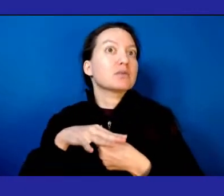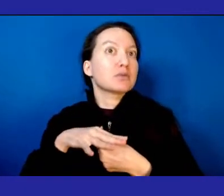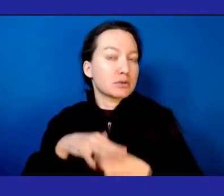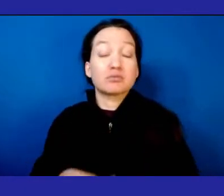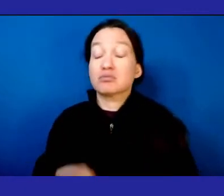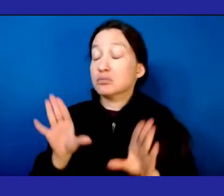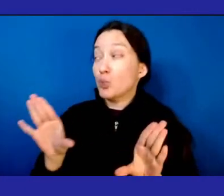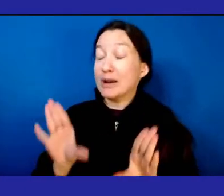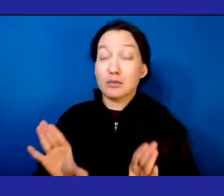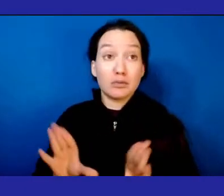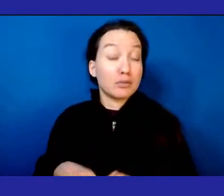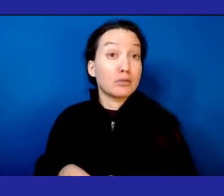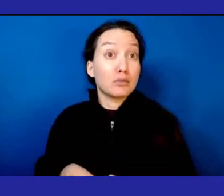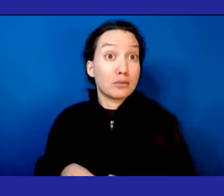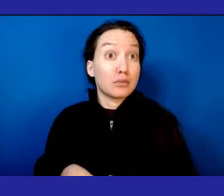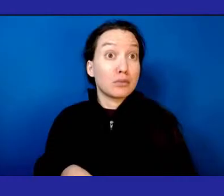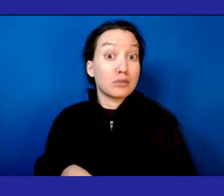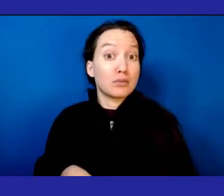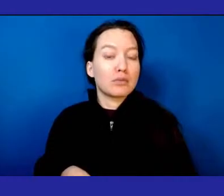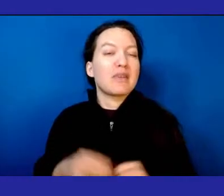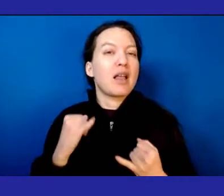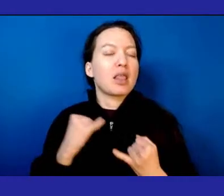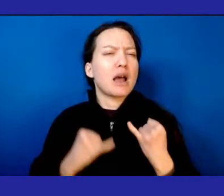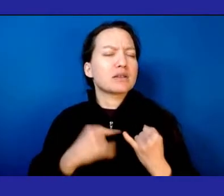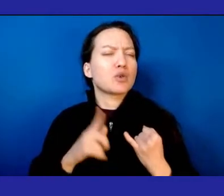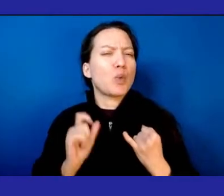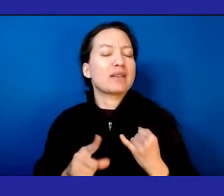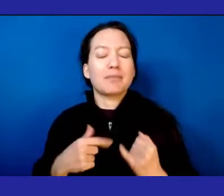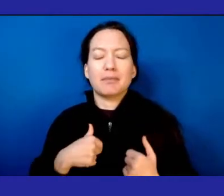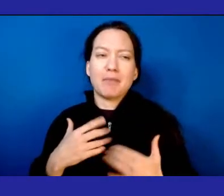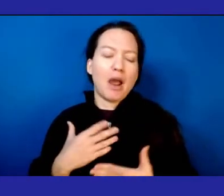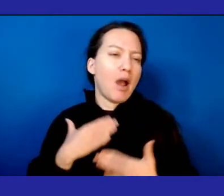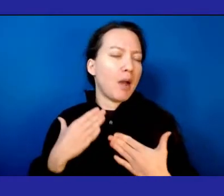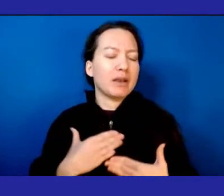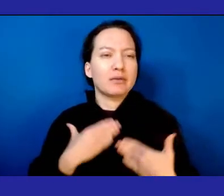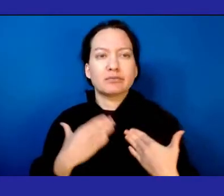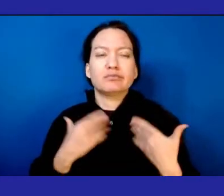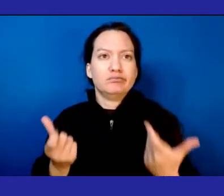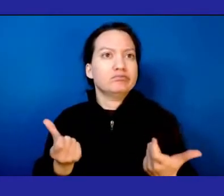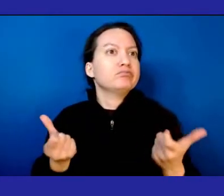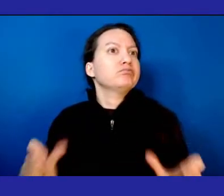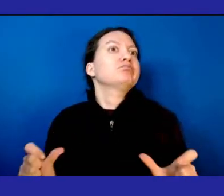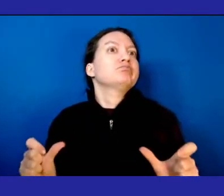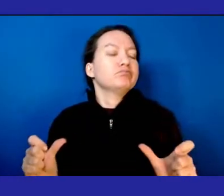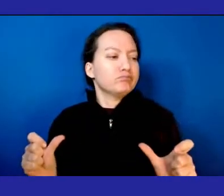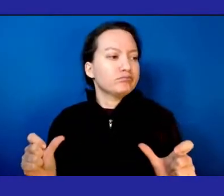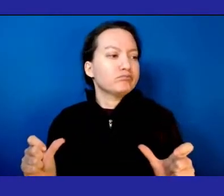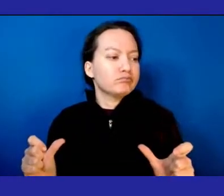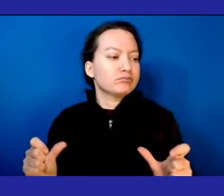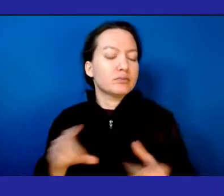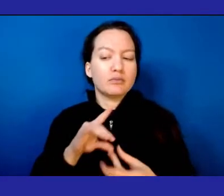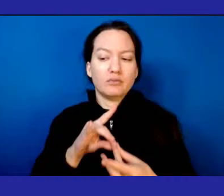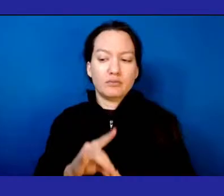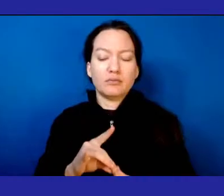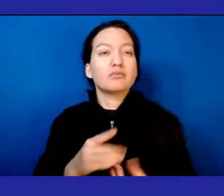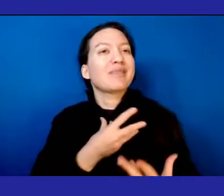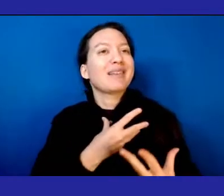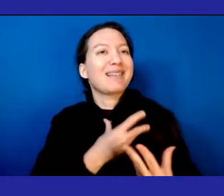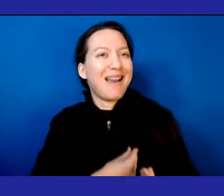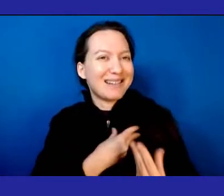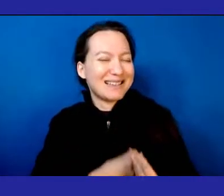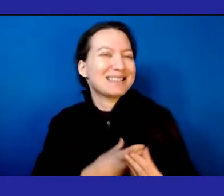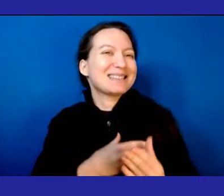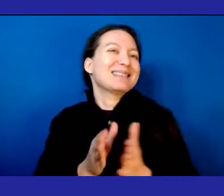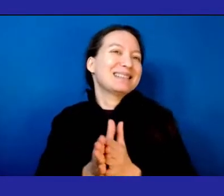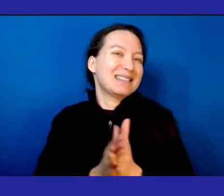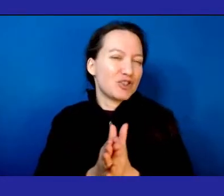And then the last thing, I'm so happy with the efforts that you're making around the kindness initiative and the